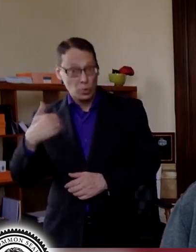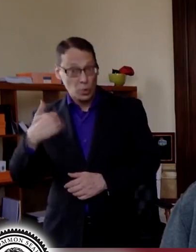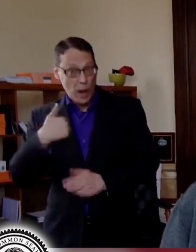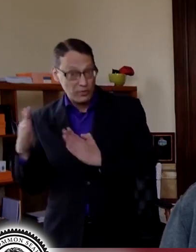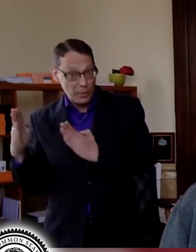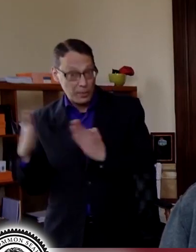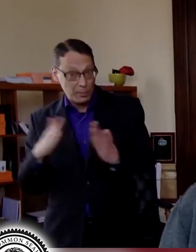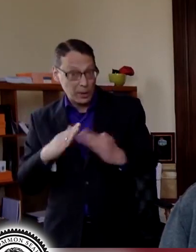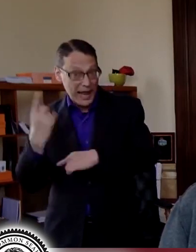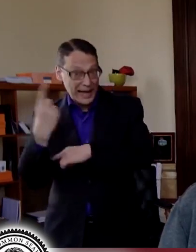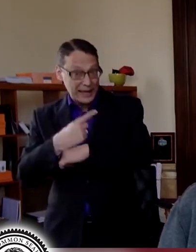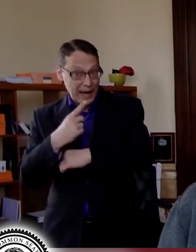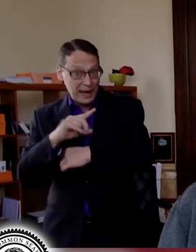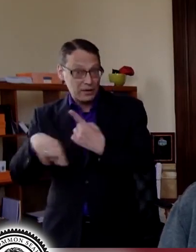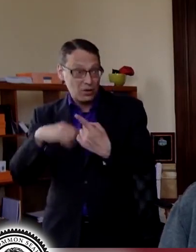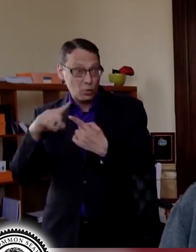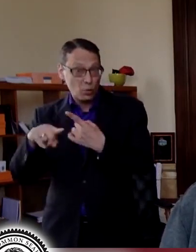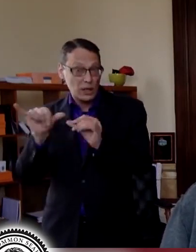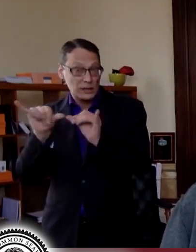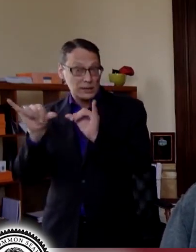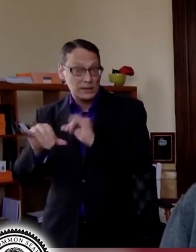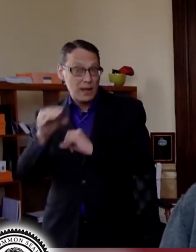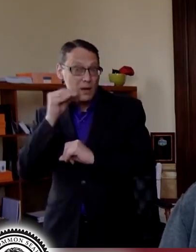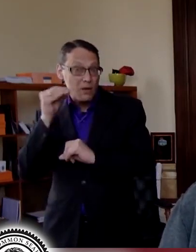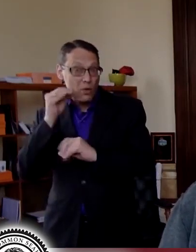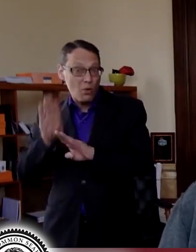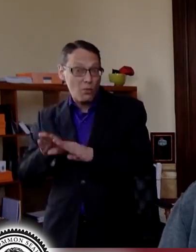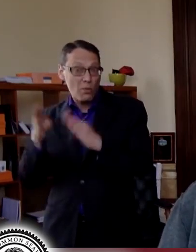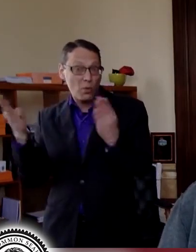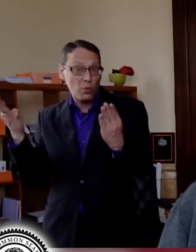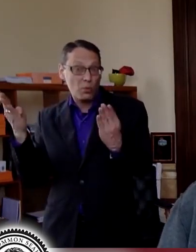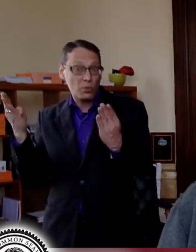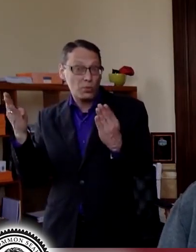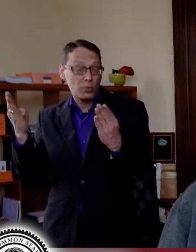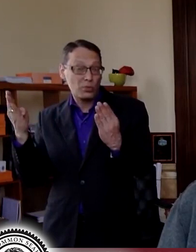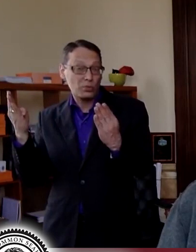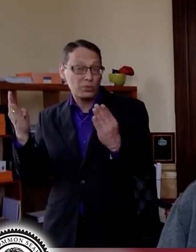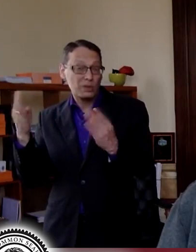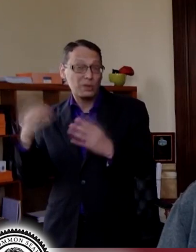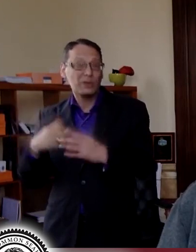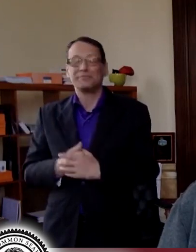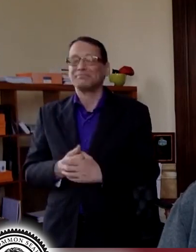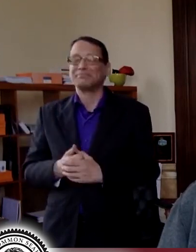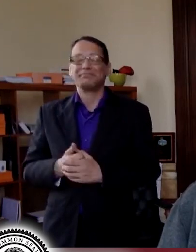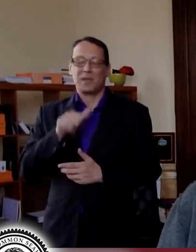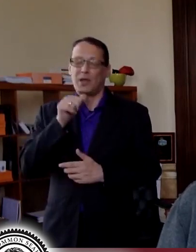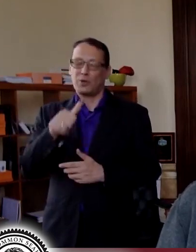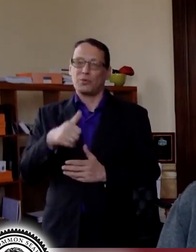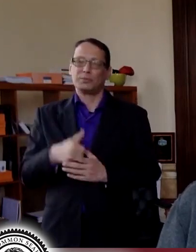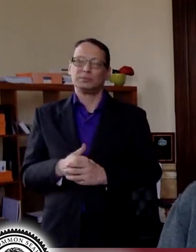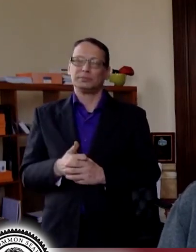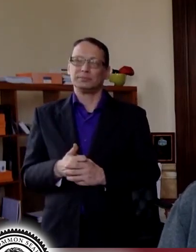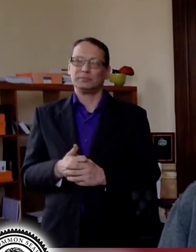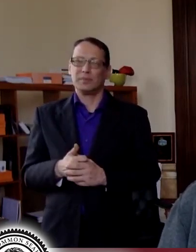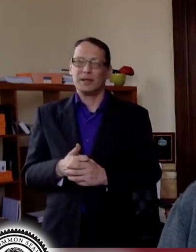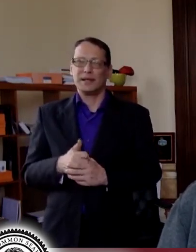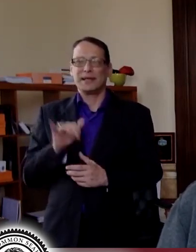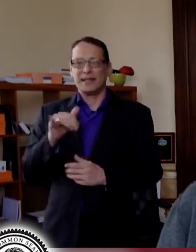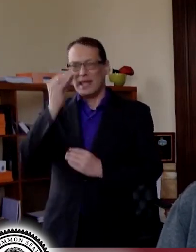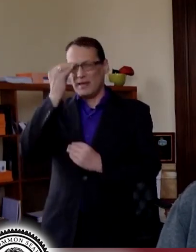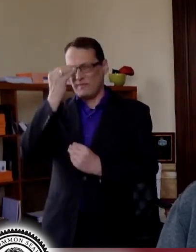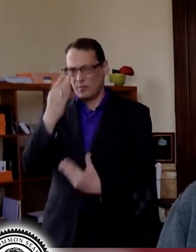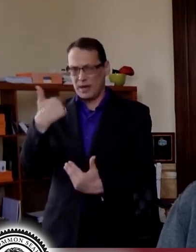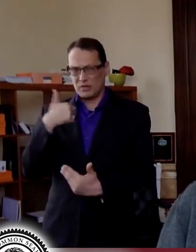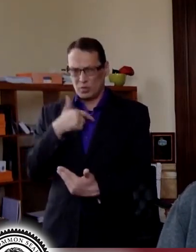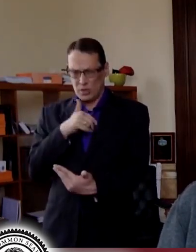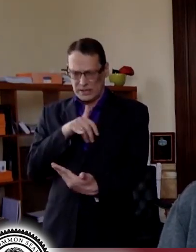for when the city's stay-at-home order will be lifted? I don't. We are watching this data every day, day